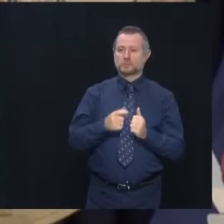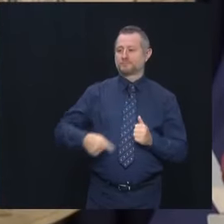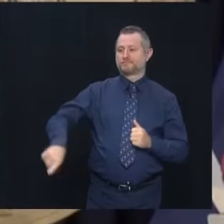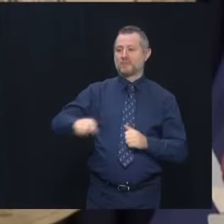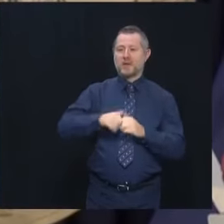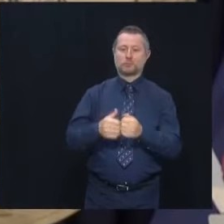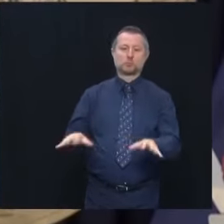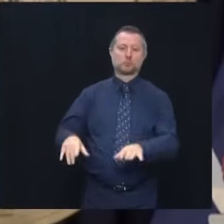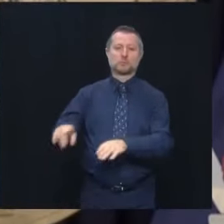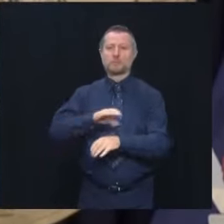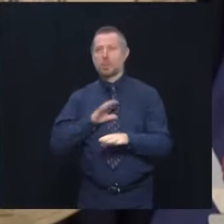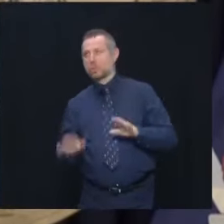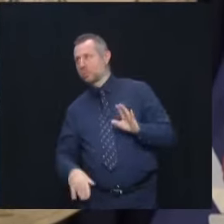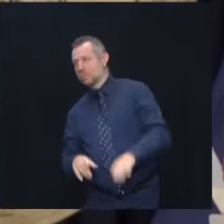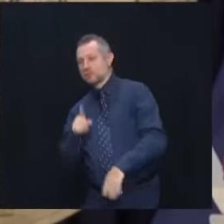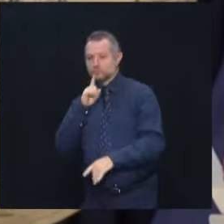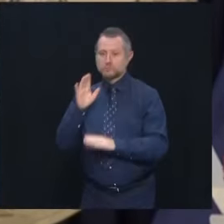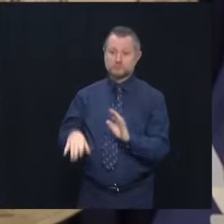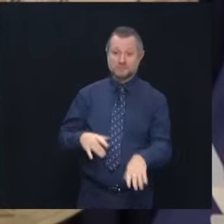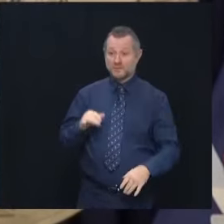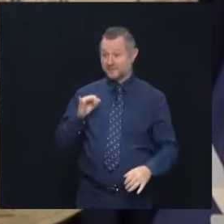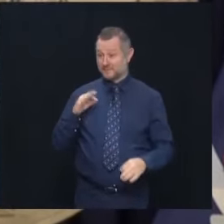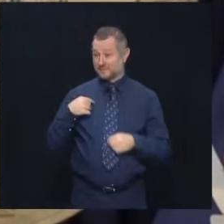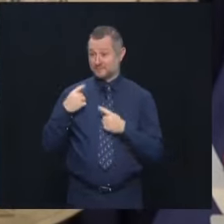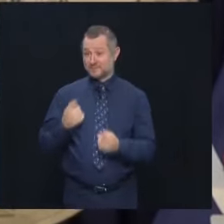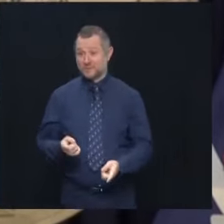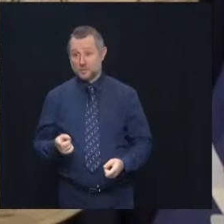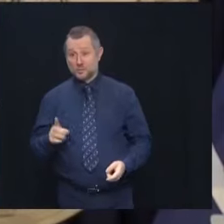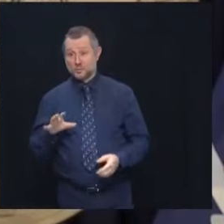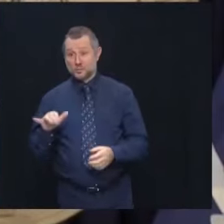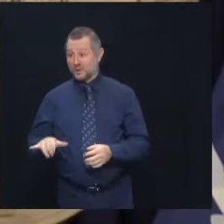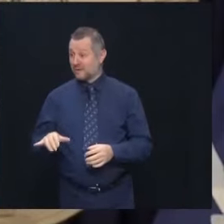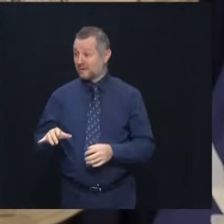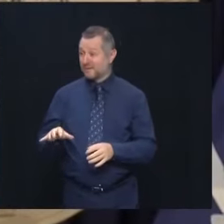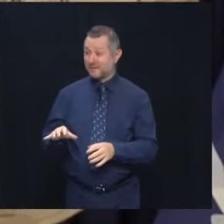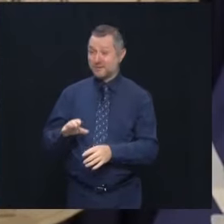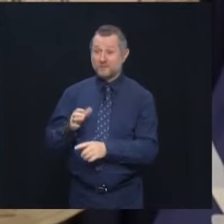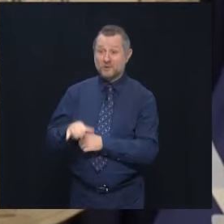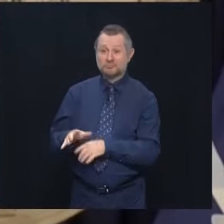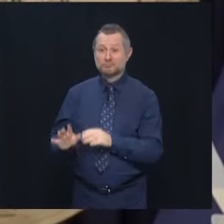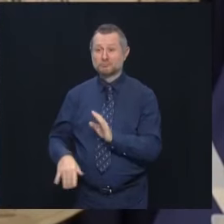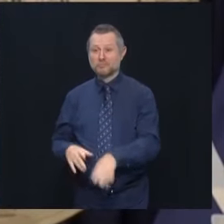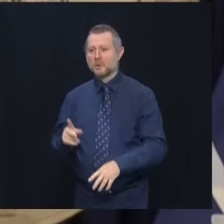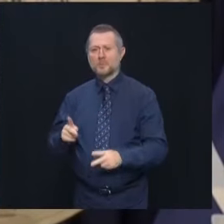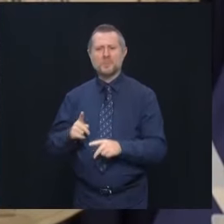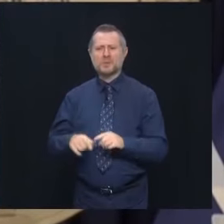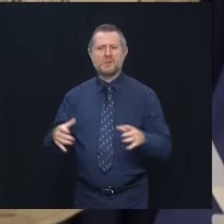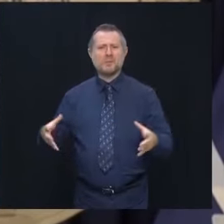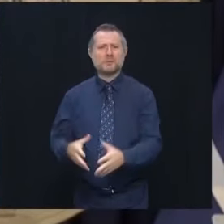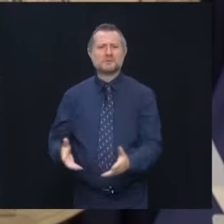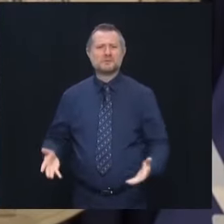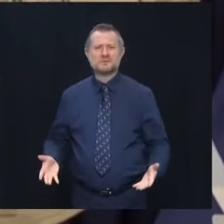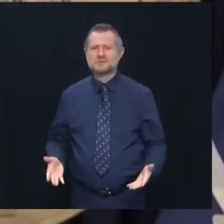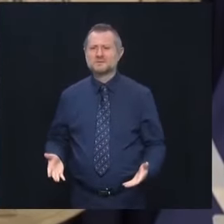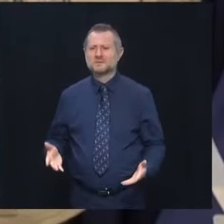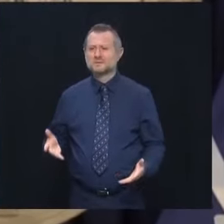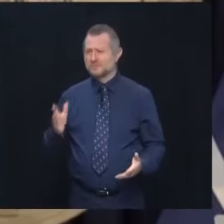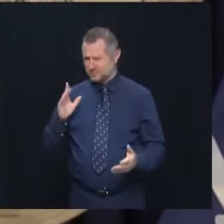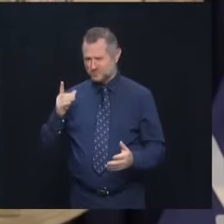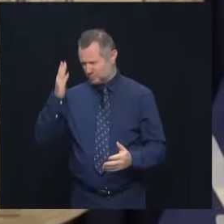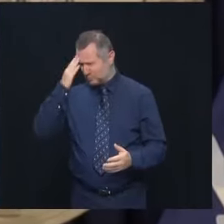on. If you had done the enforcement, these things don't happen. You saw the